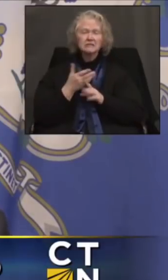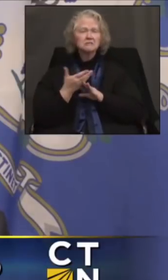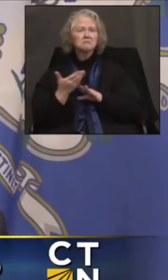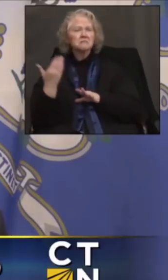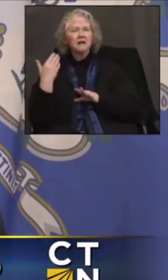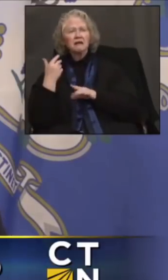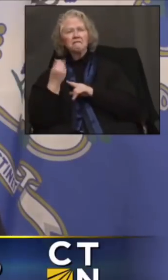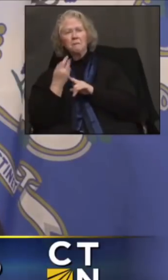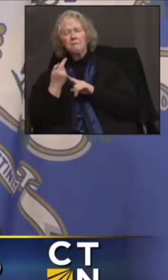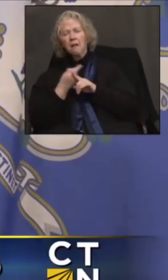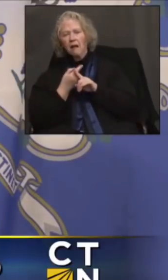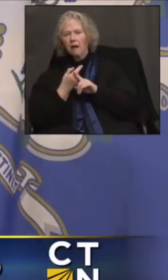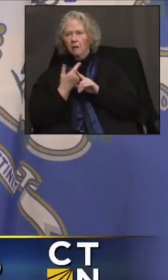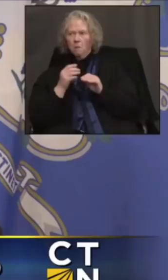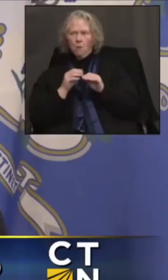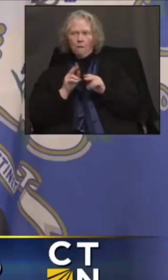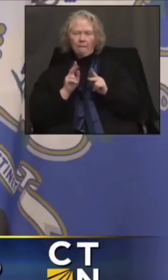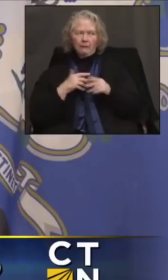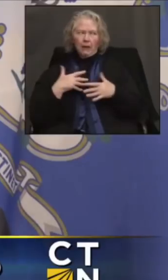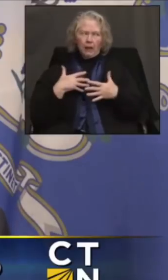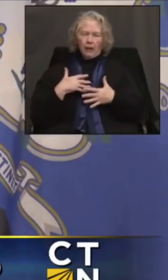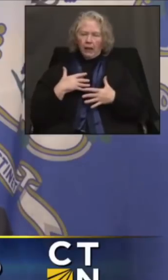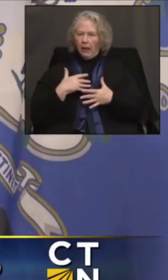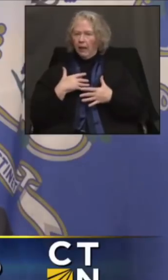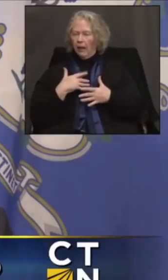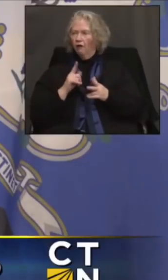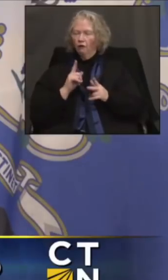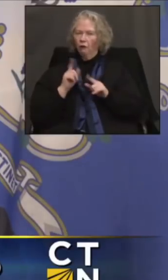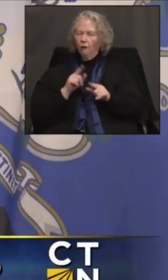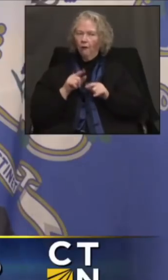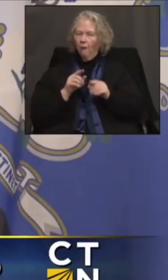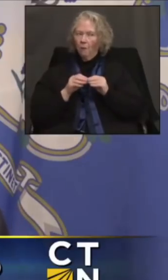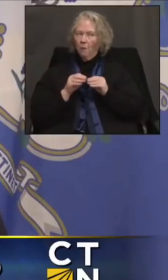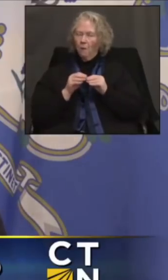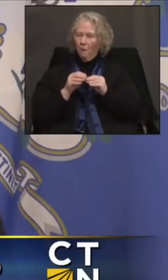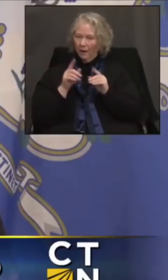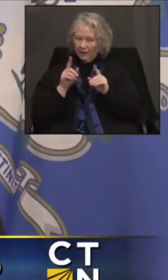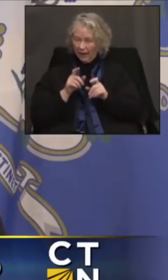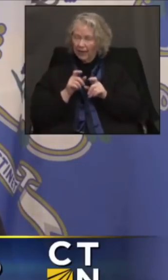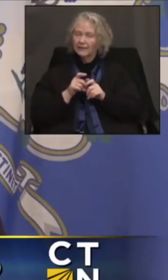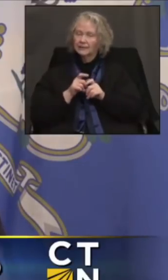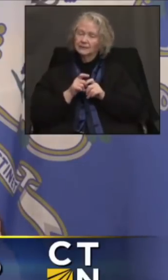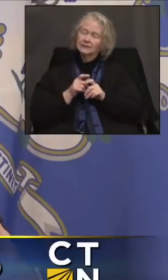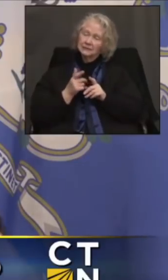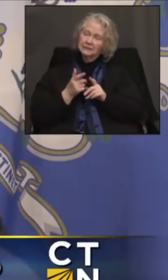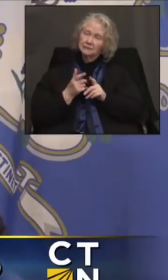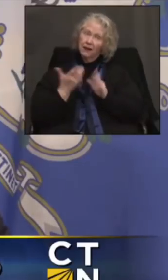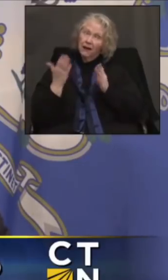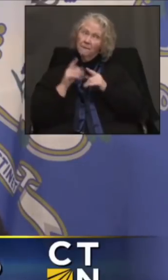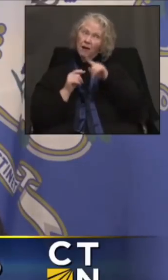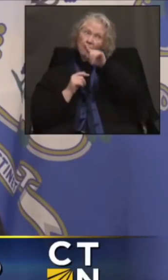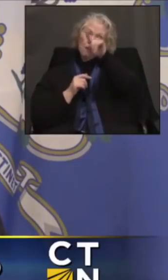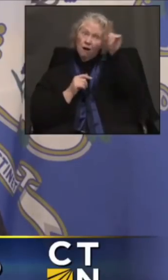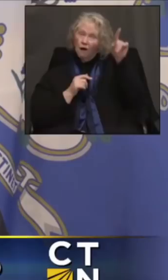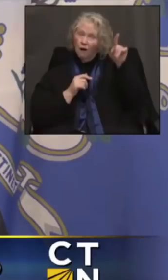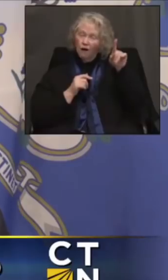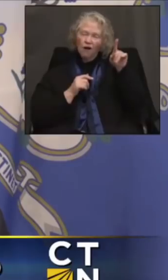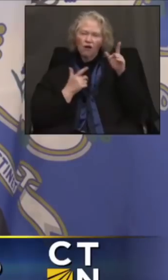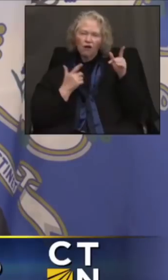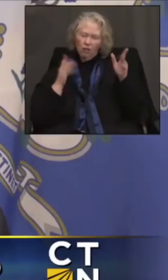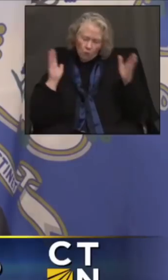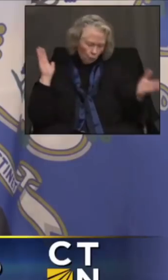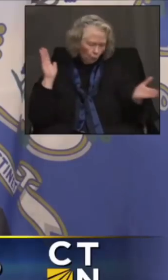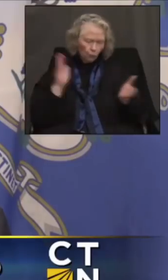ago when people were a little more on edge and much more eager to get tested. But compared to what you see in some other states where the testing has fallen